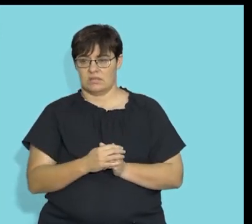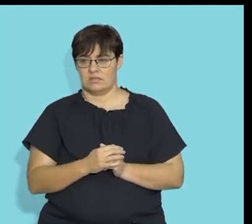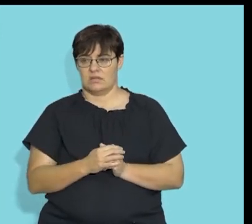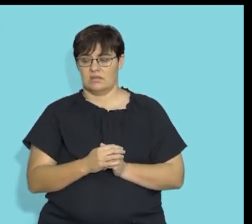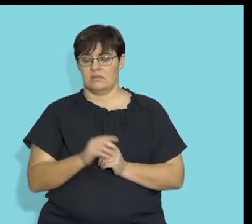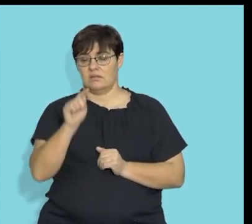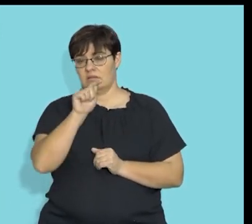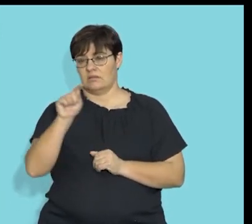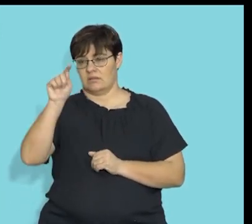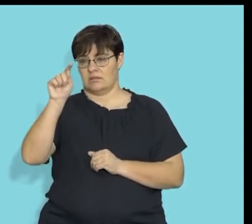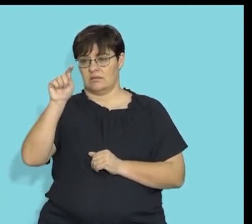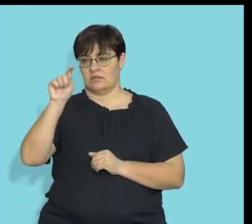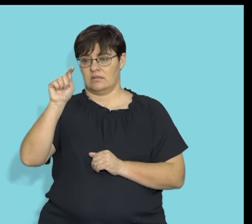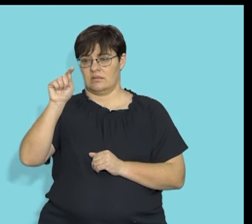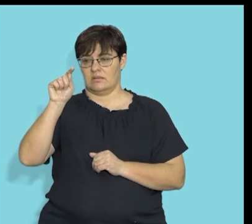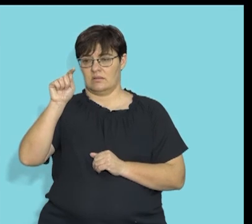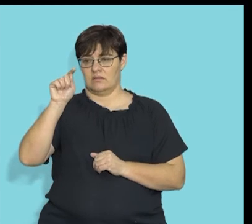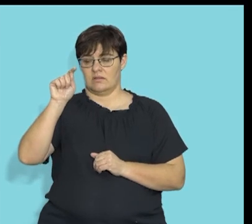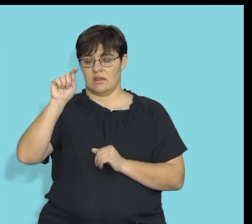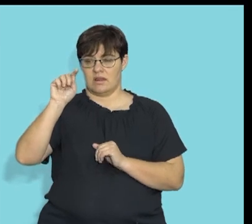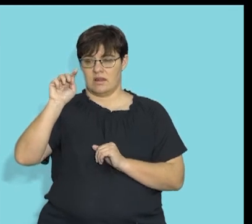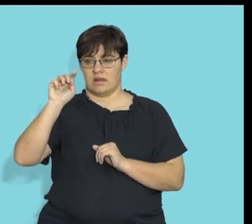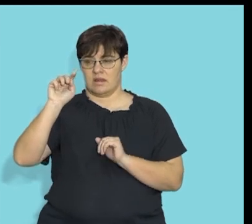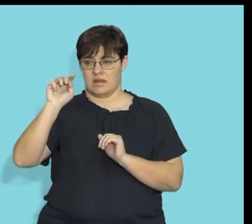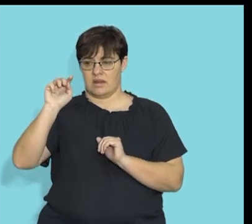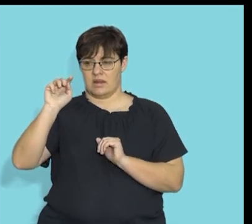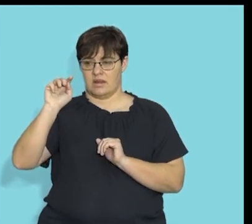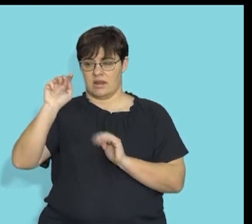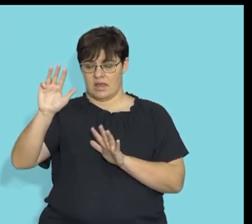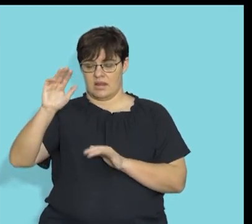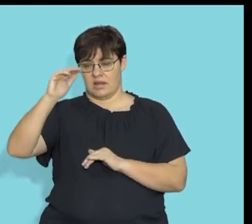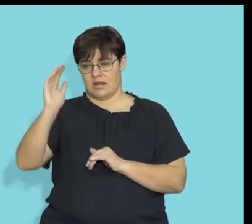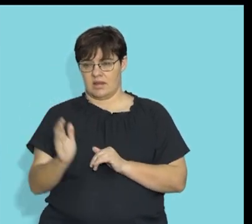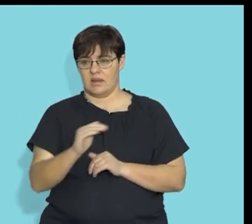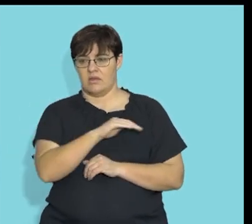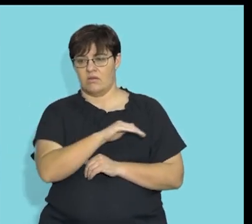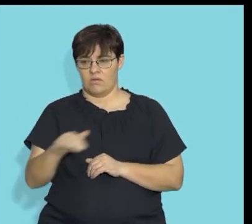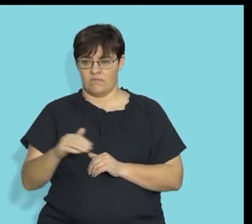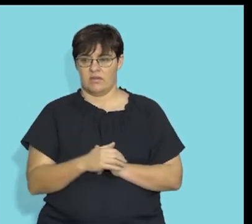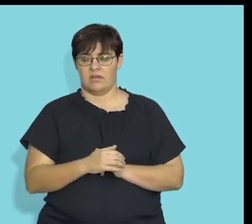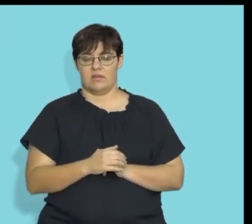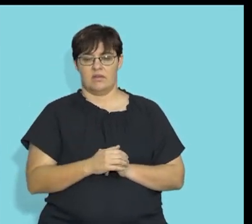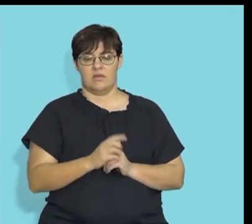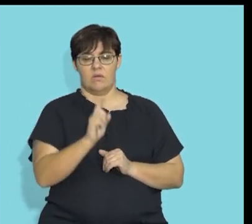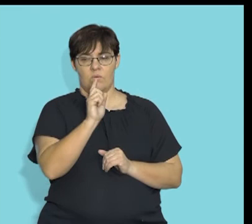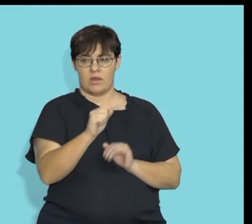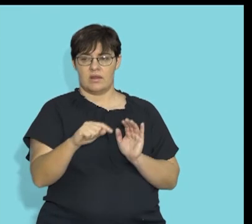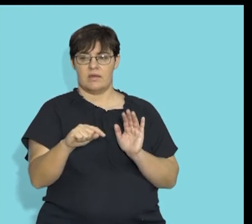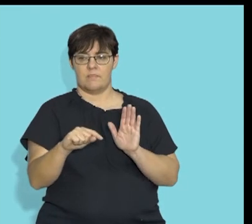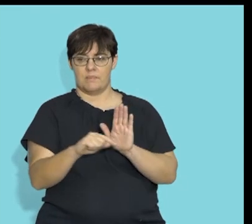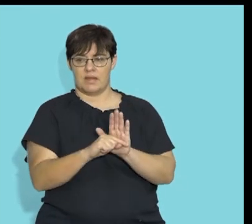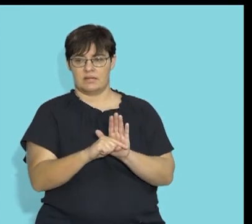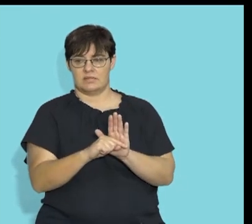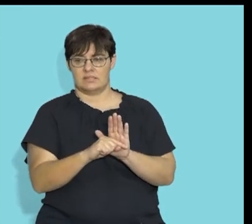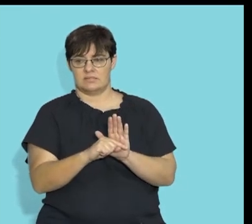a quarter. This is going to be to the power of n because it's the first 9 terms, or there are 9 terms